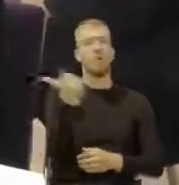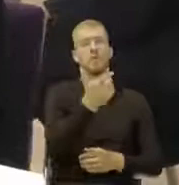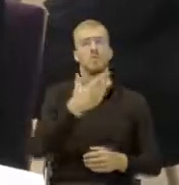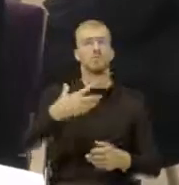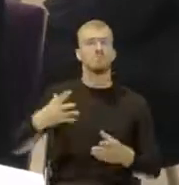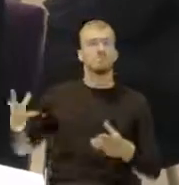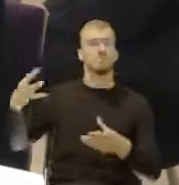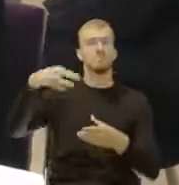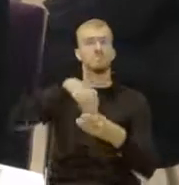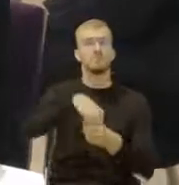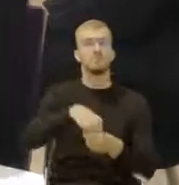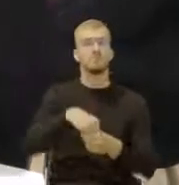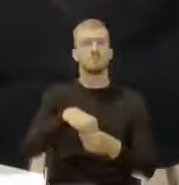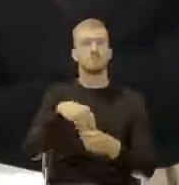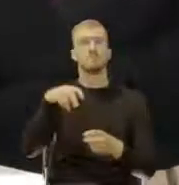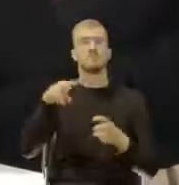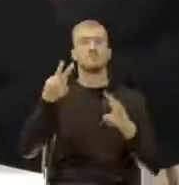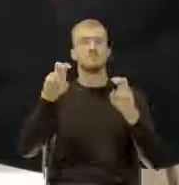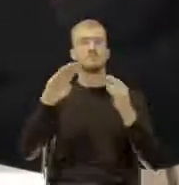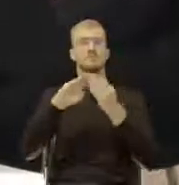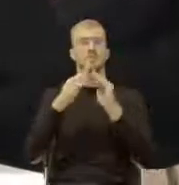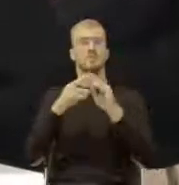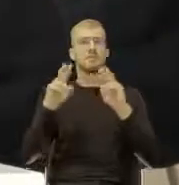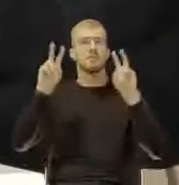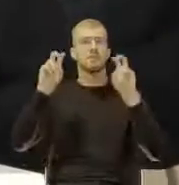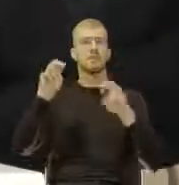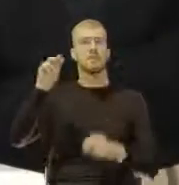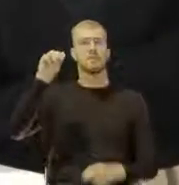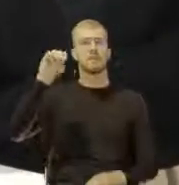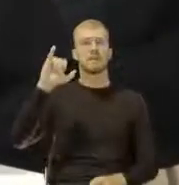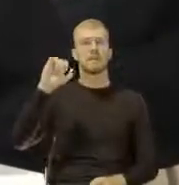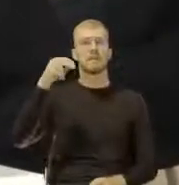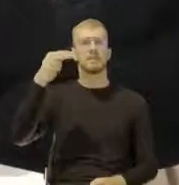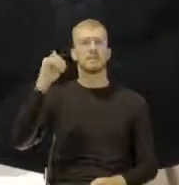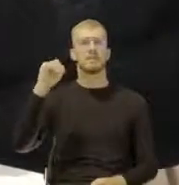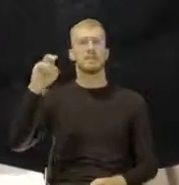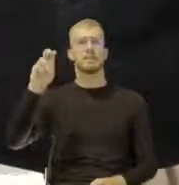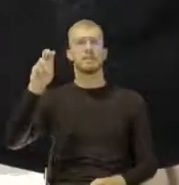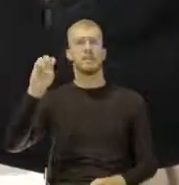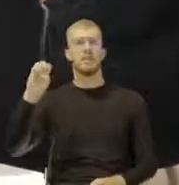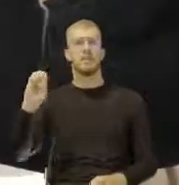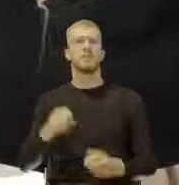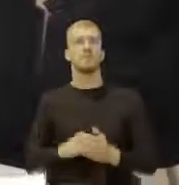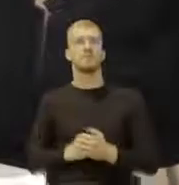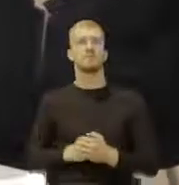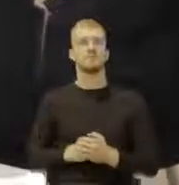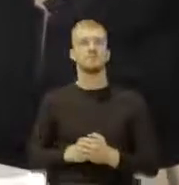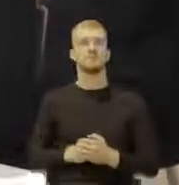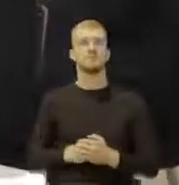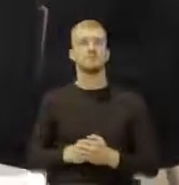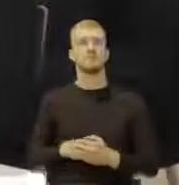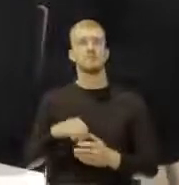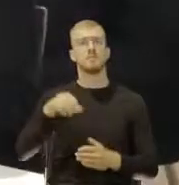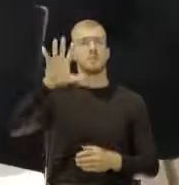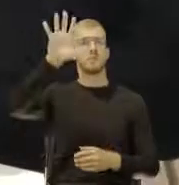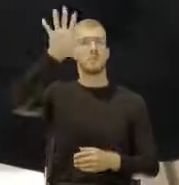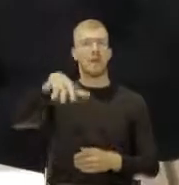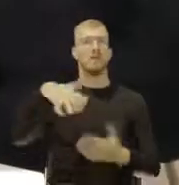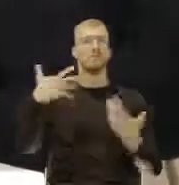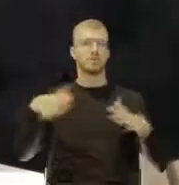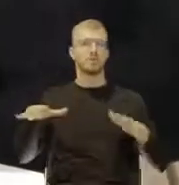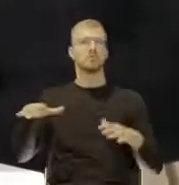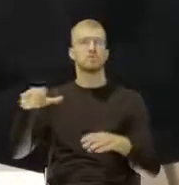In May, the Global Parliament of Mayors, together with ICLEI and the Association of German Cities, organized an Urban 7 Mayor Summit ahead of